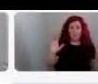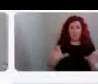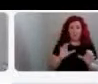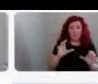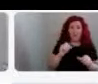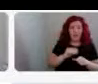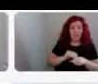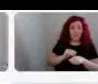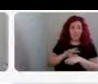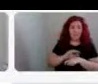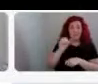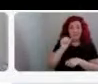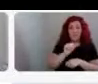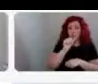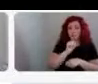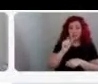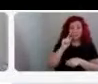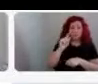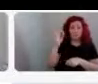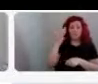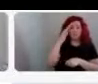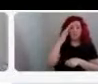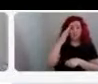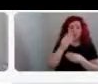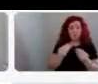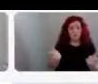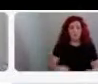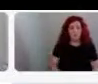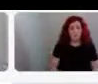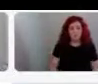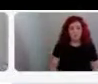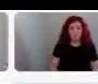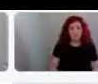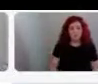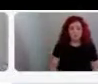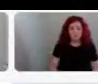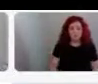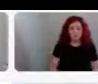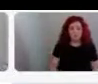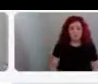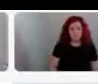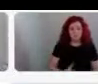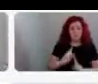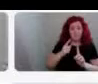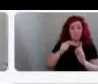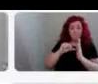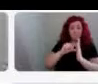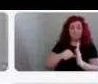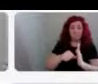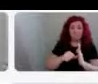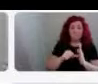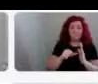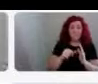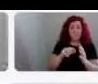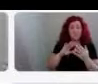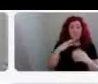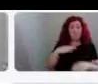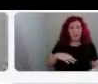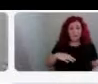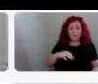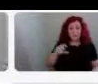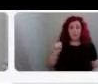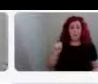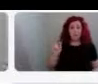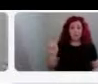arizona and federal efforts of resolution i wish to impress on the planning committee benefits of placing oro